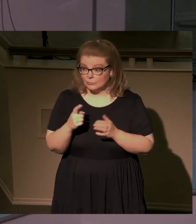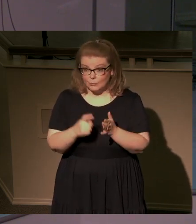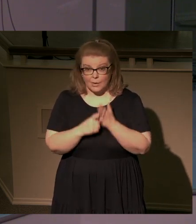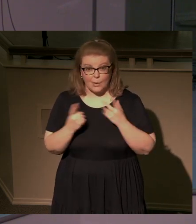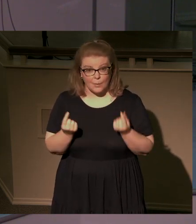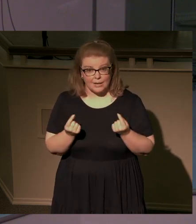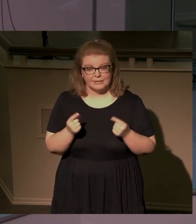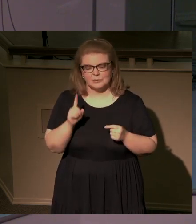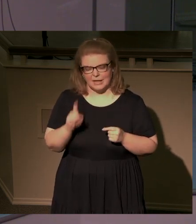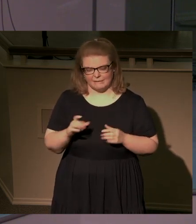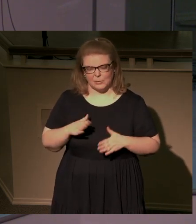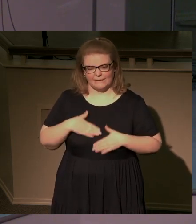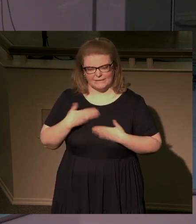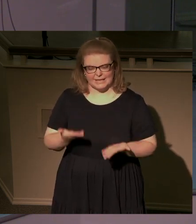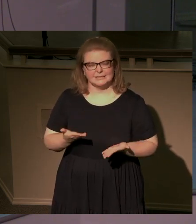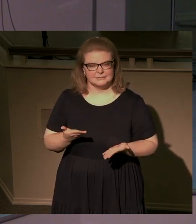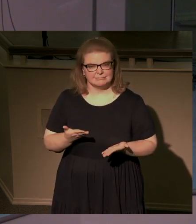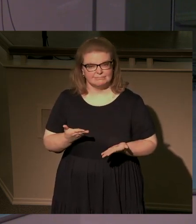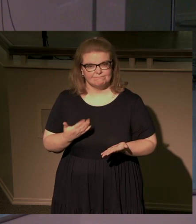going to take confession.